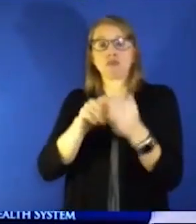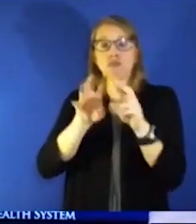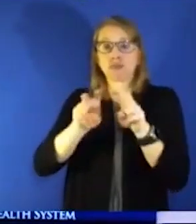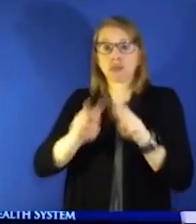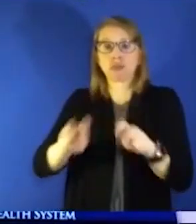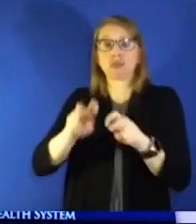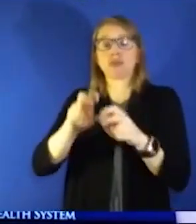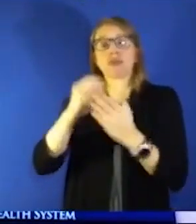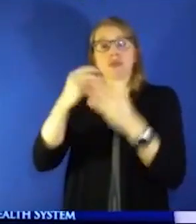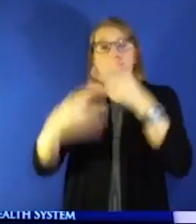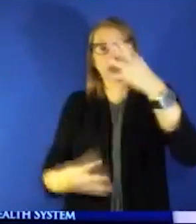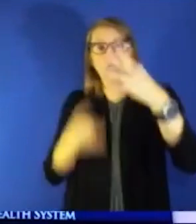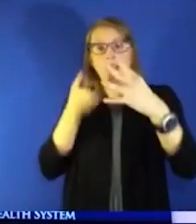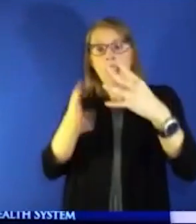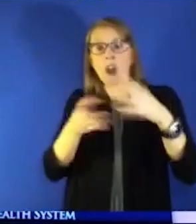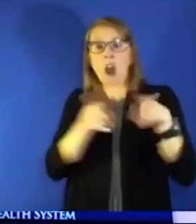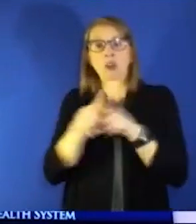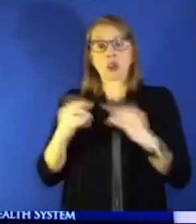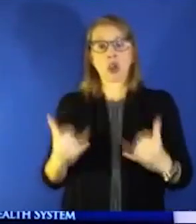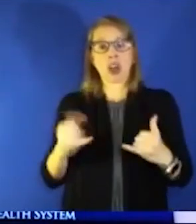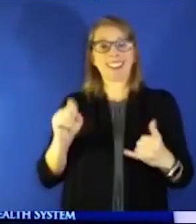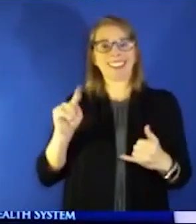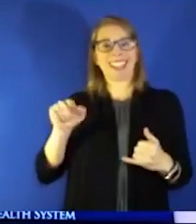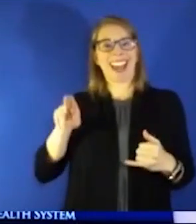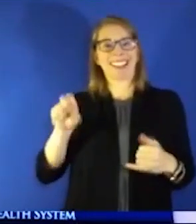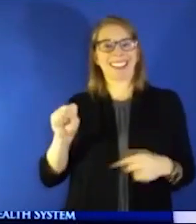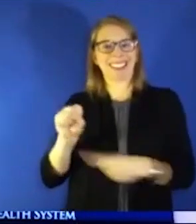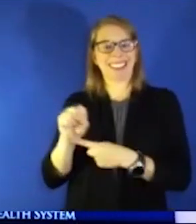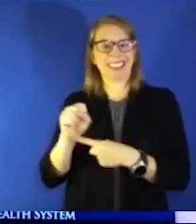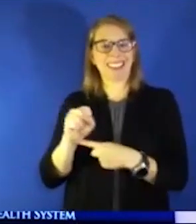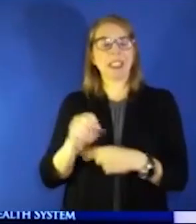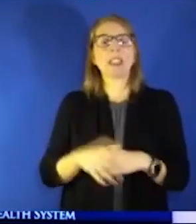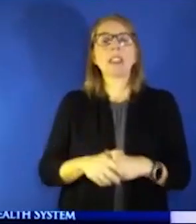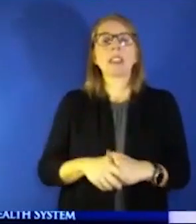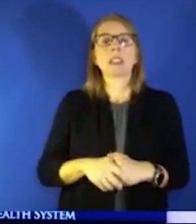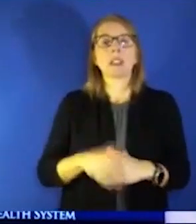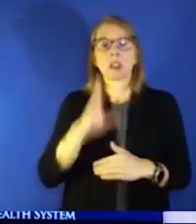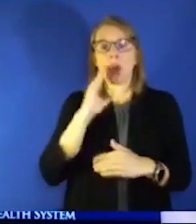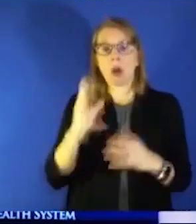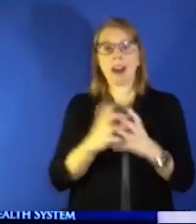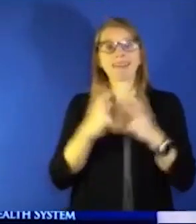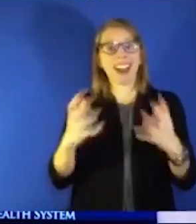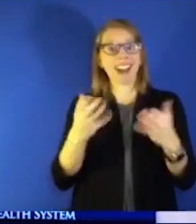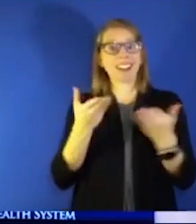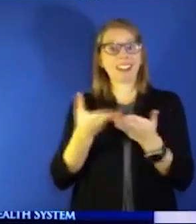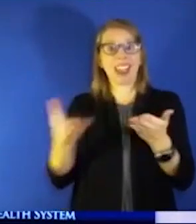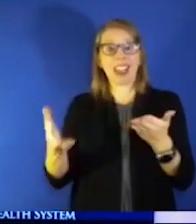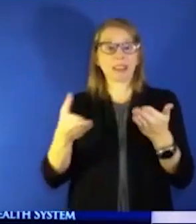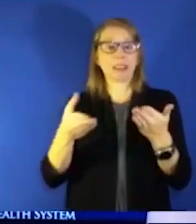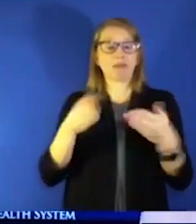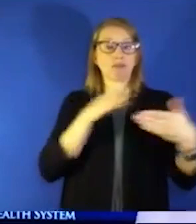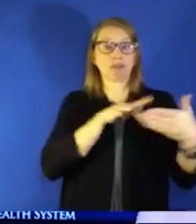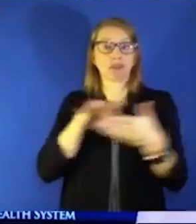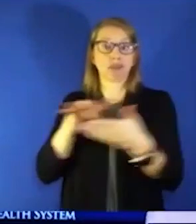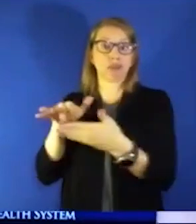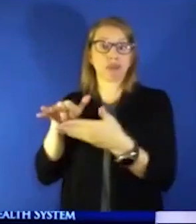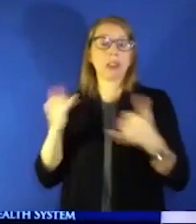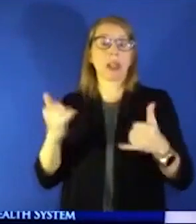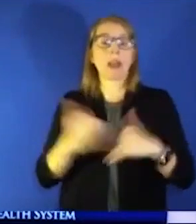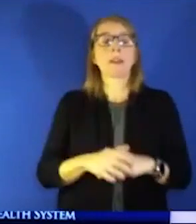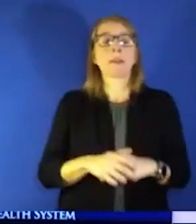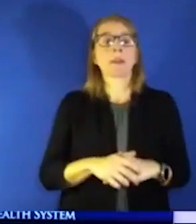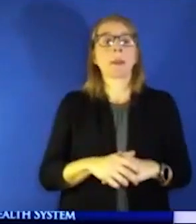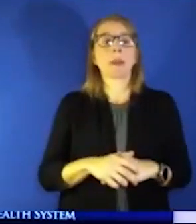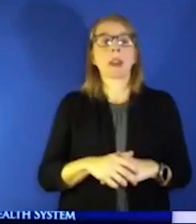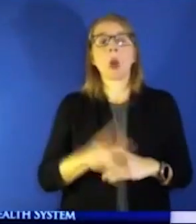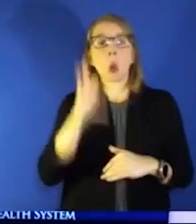and their current status as well. So we know that there are a lot of things that are being currently looked at. Certainly we would hope